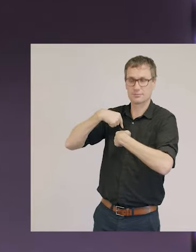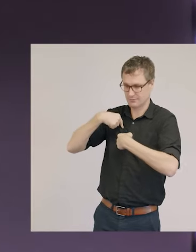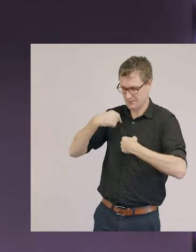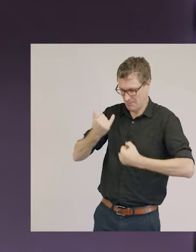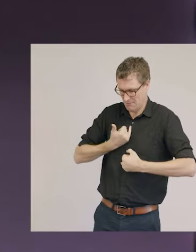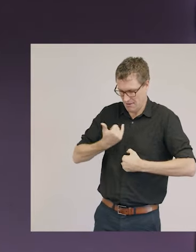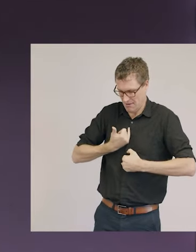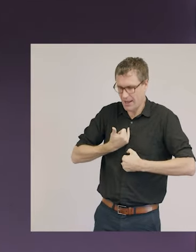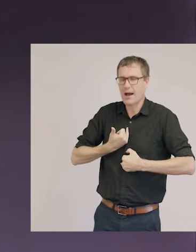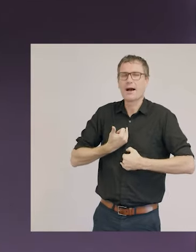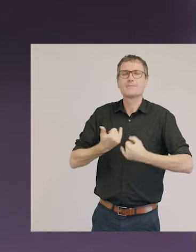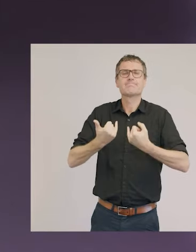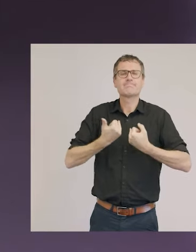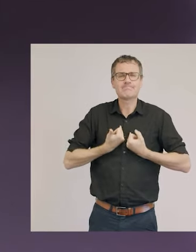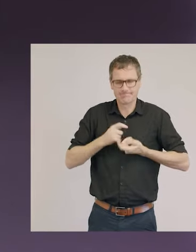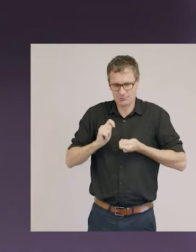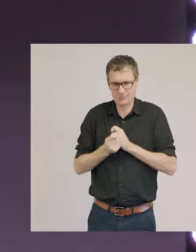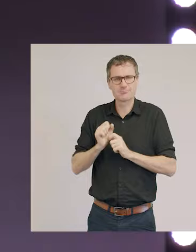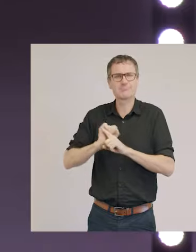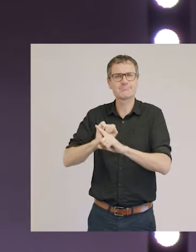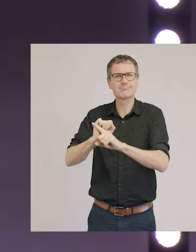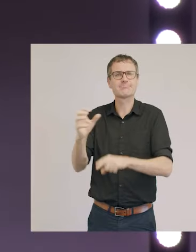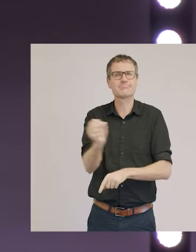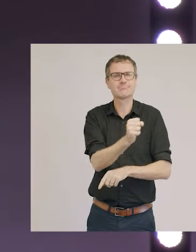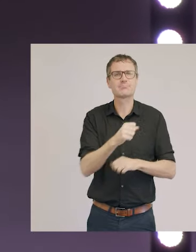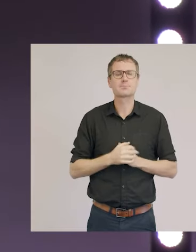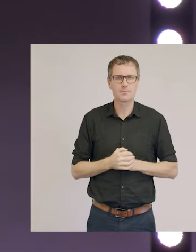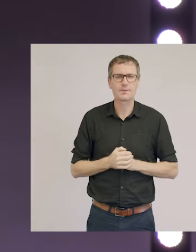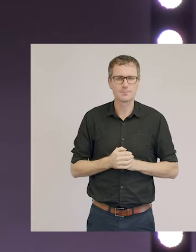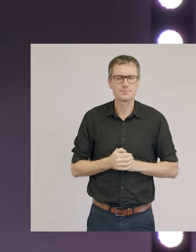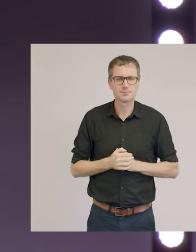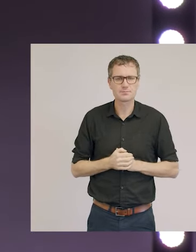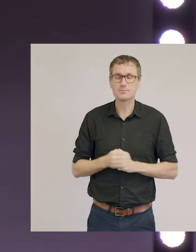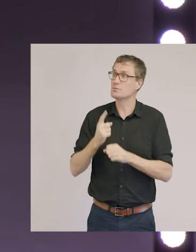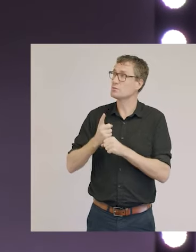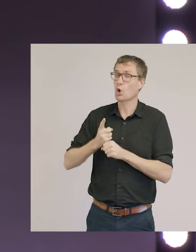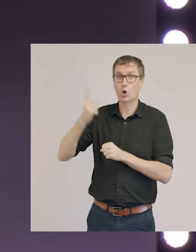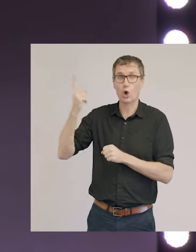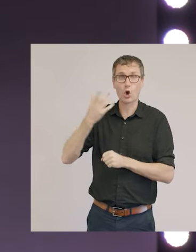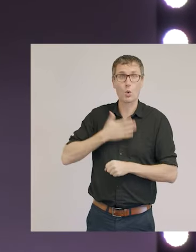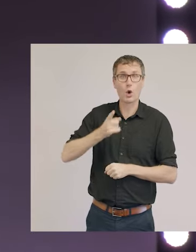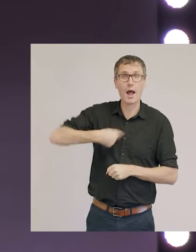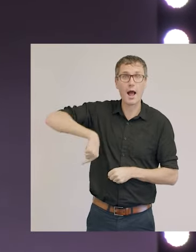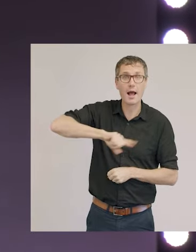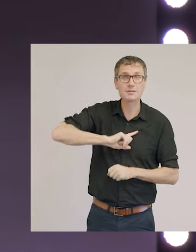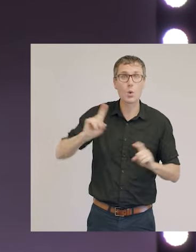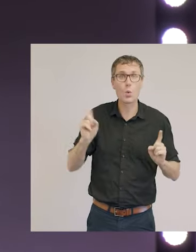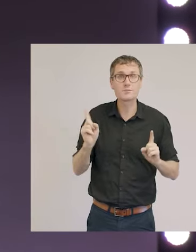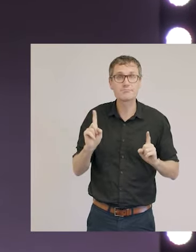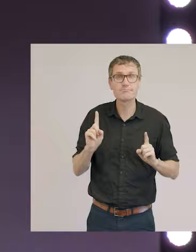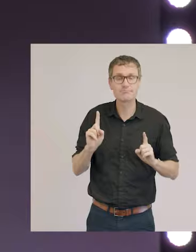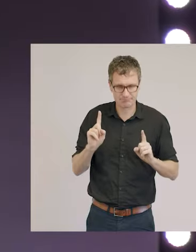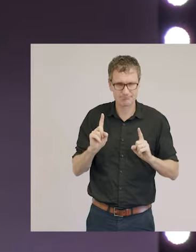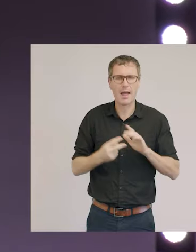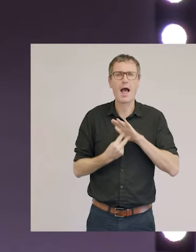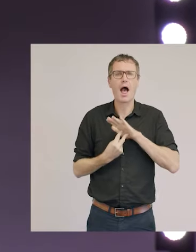know, we've just got to be careful about the fact that happiness is the thing that God wants us to have. God wants us